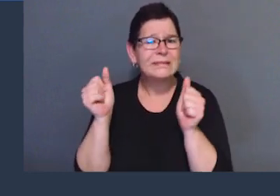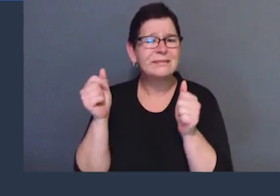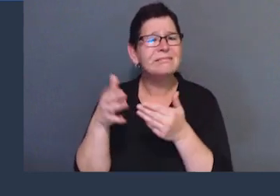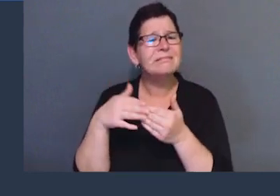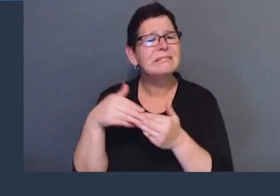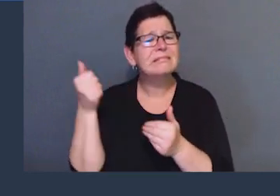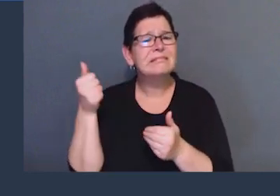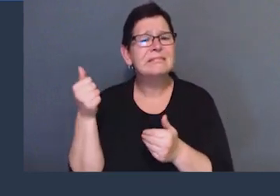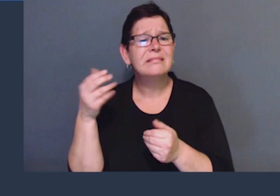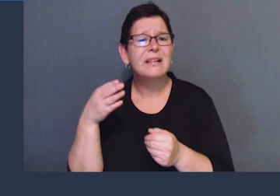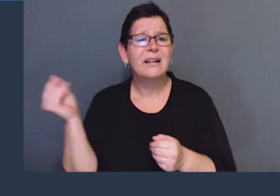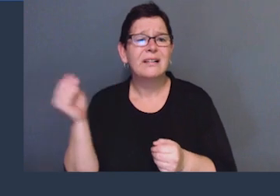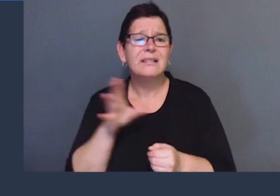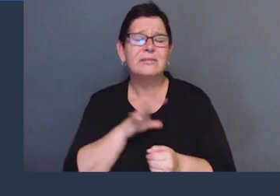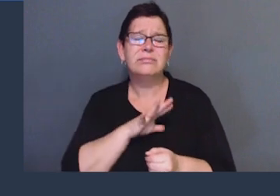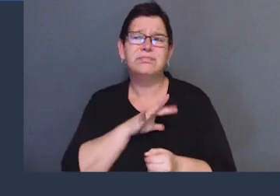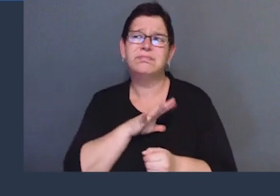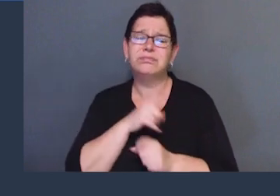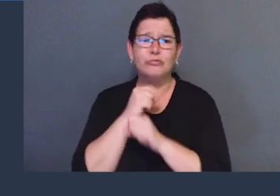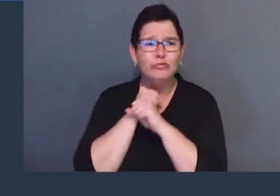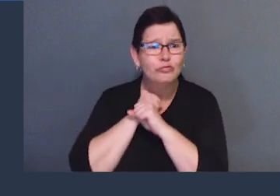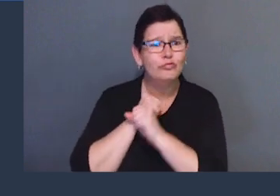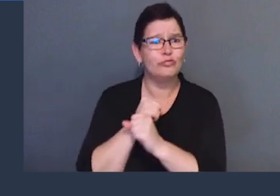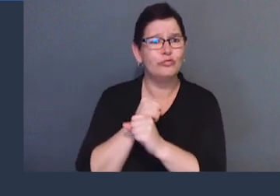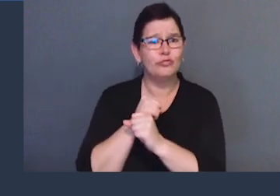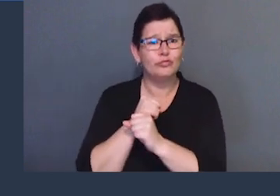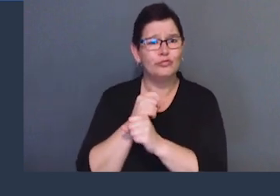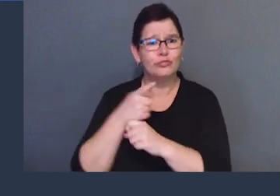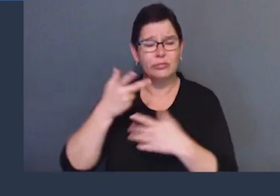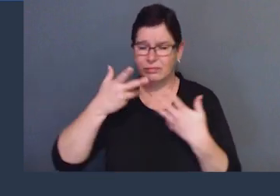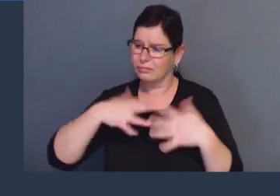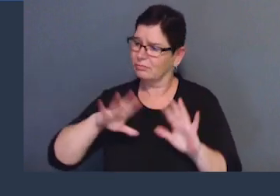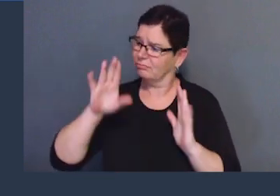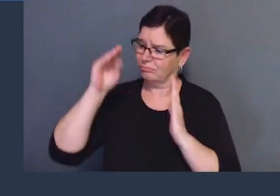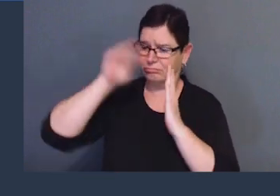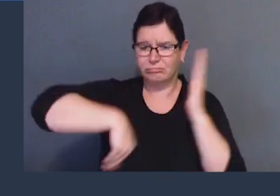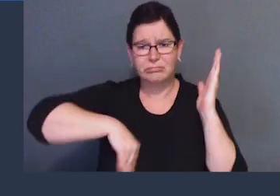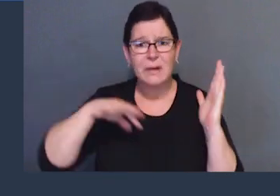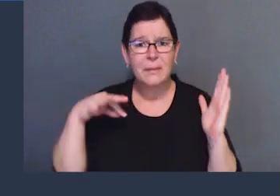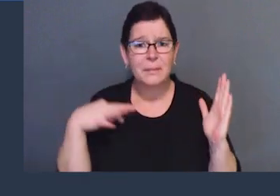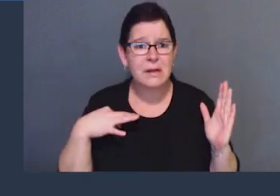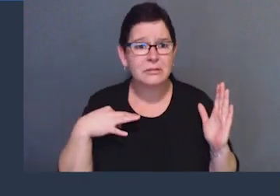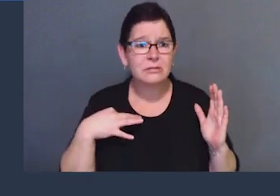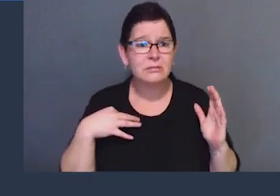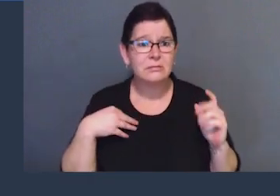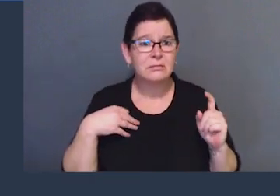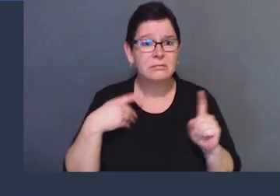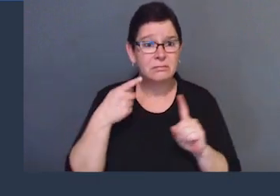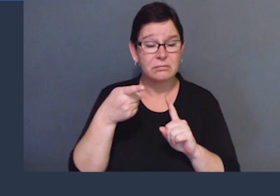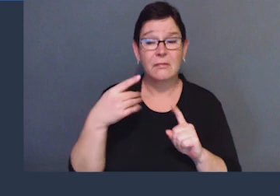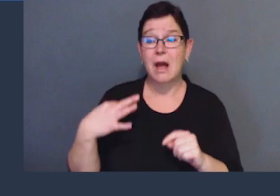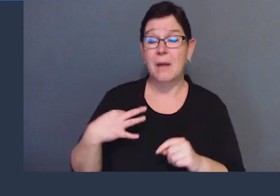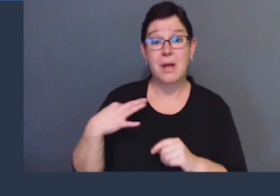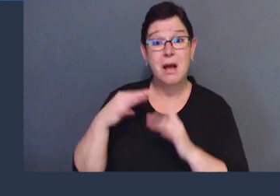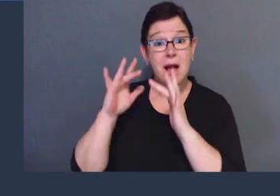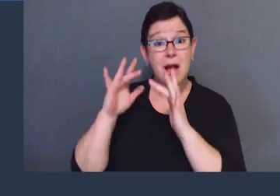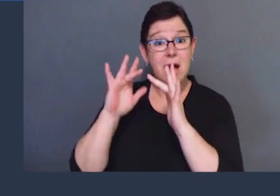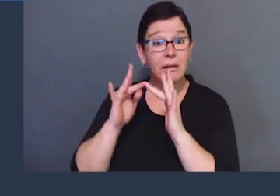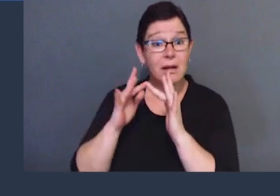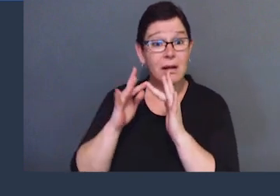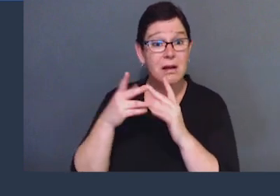application. If you apply online and are signed up for direct deposit, you could receive your payment within 5 business